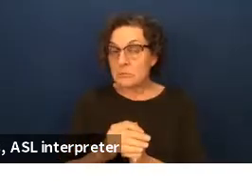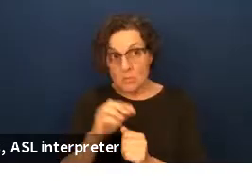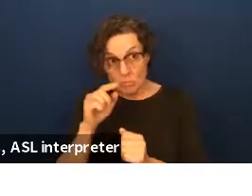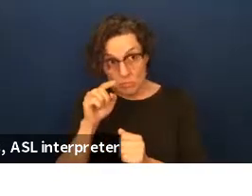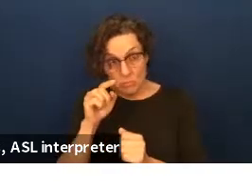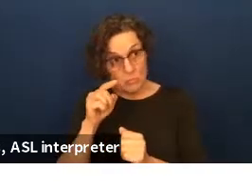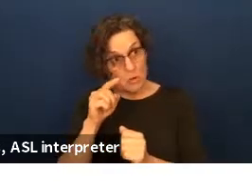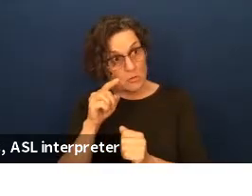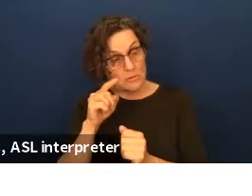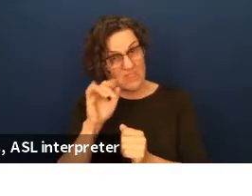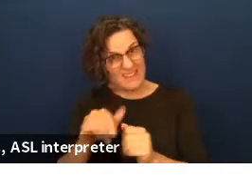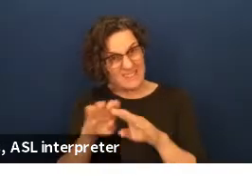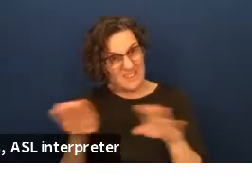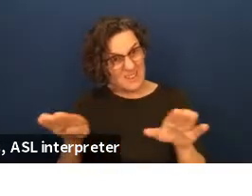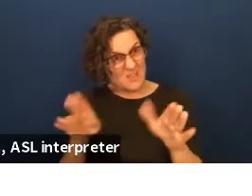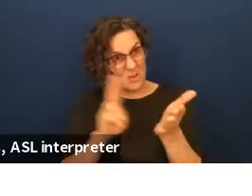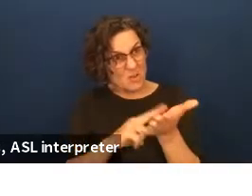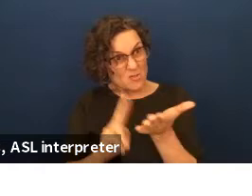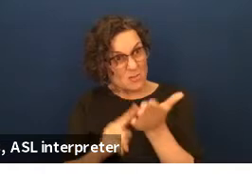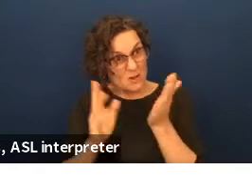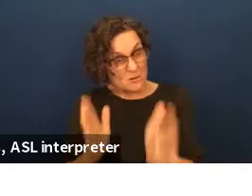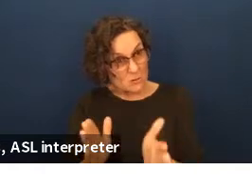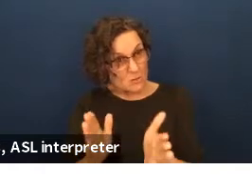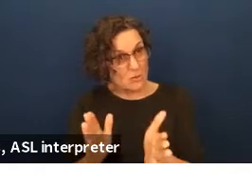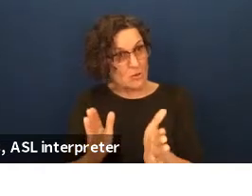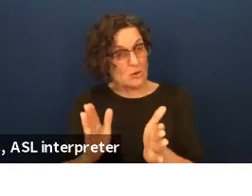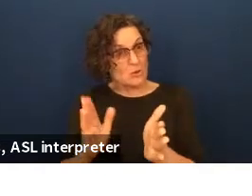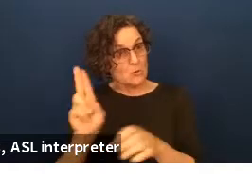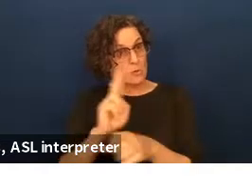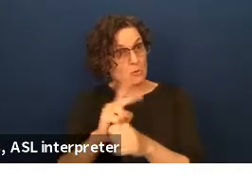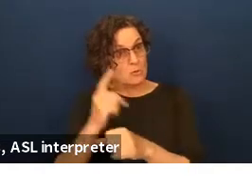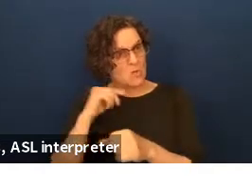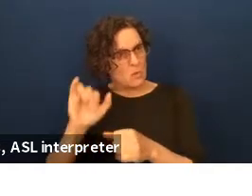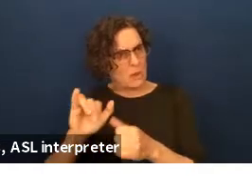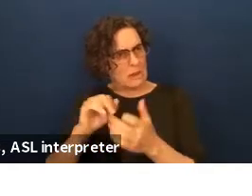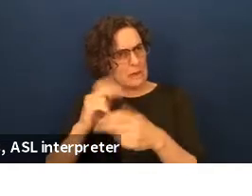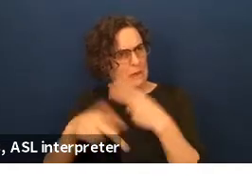contractor that you would use for this project, or